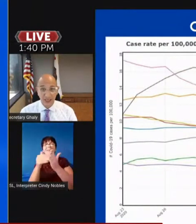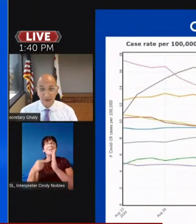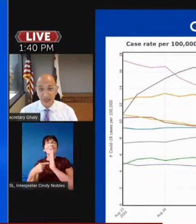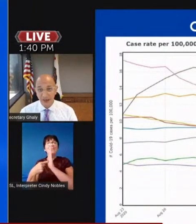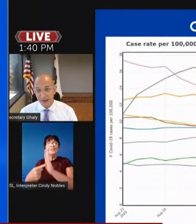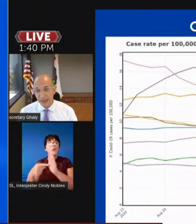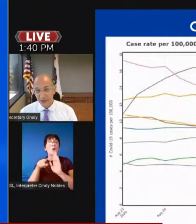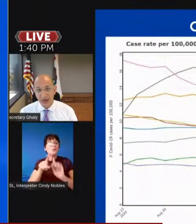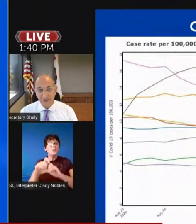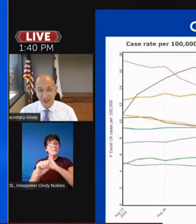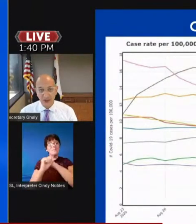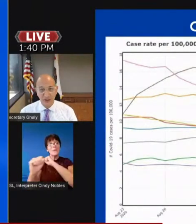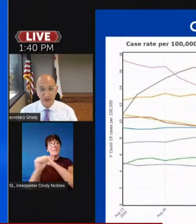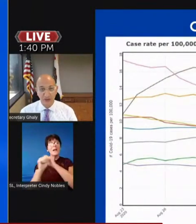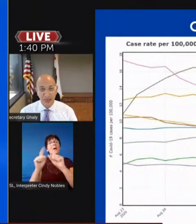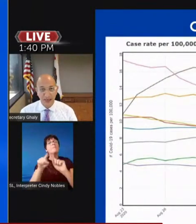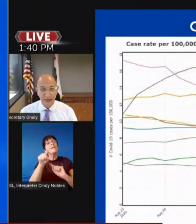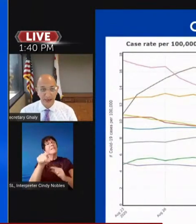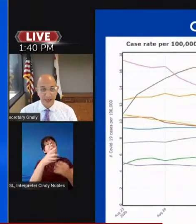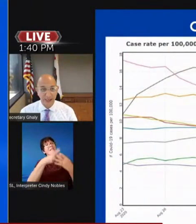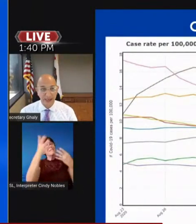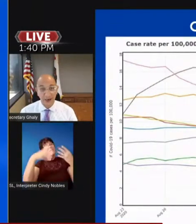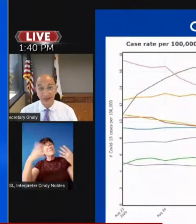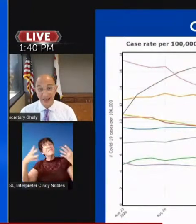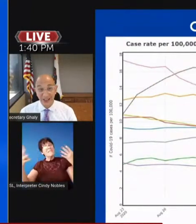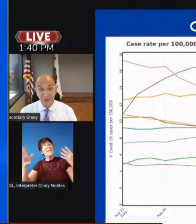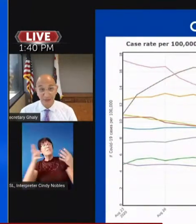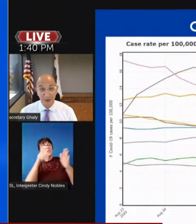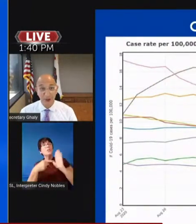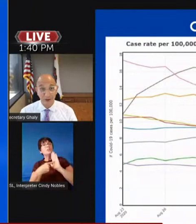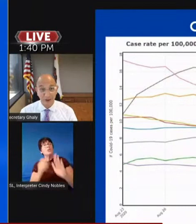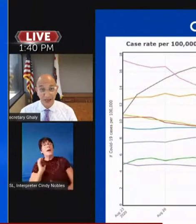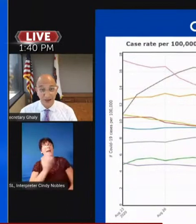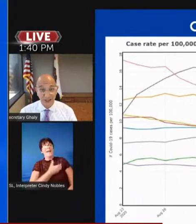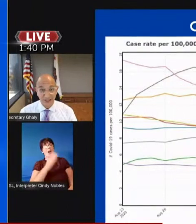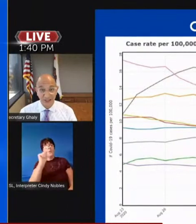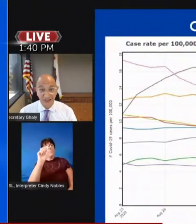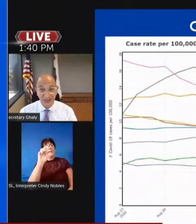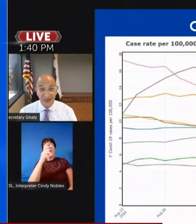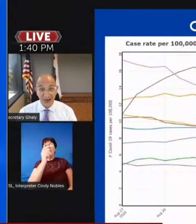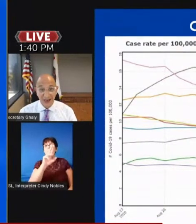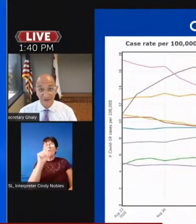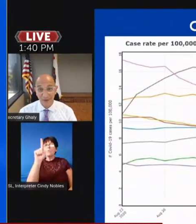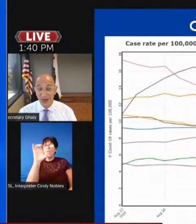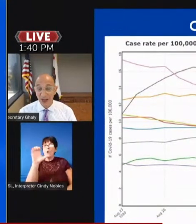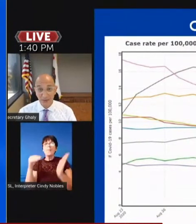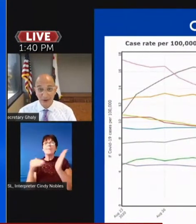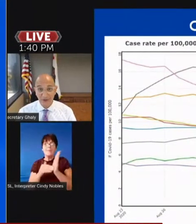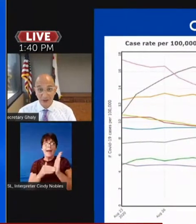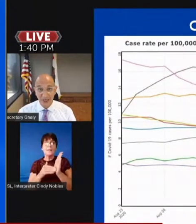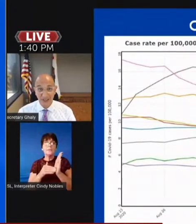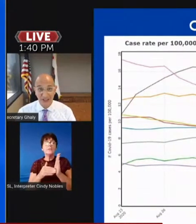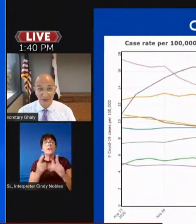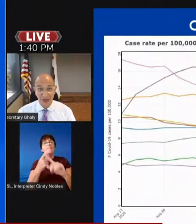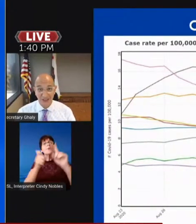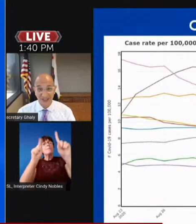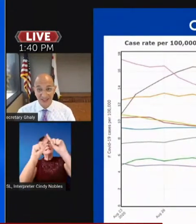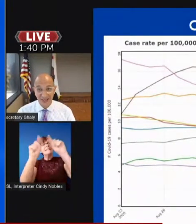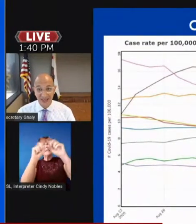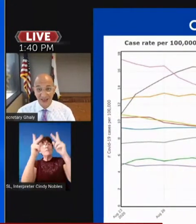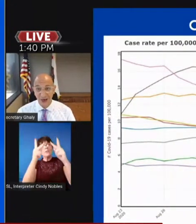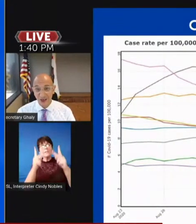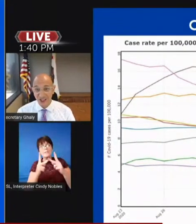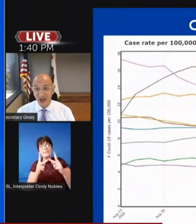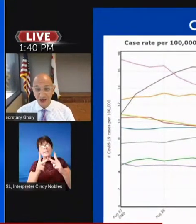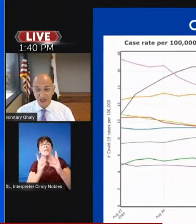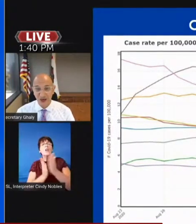conferences. But this graph shows you that our case rate per 100,000 from a number of locations across the